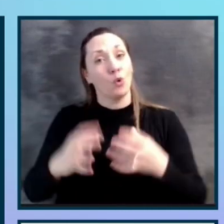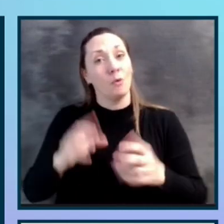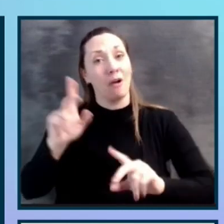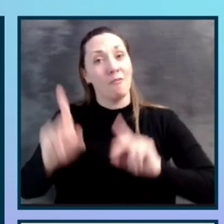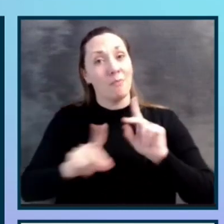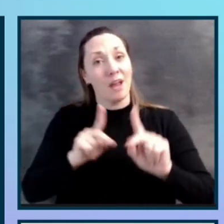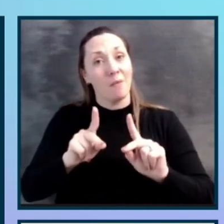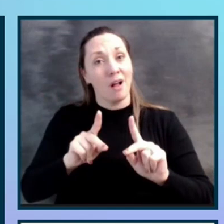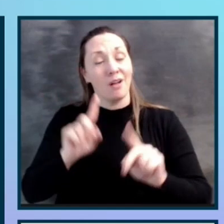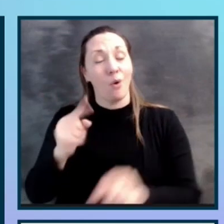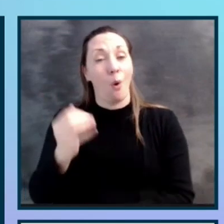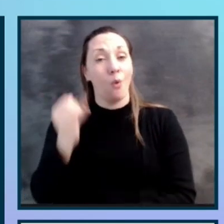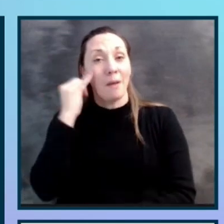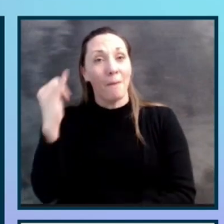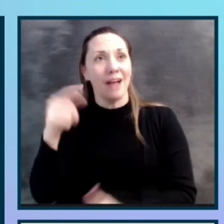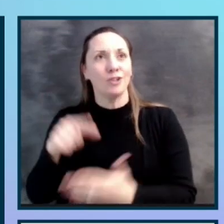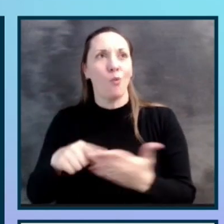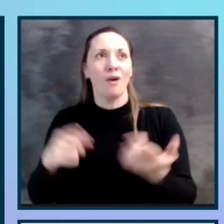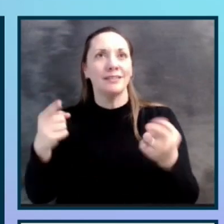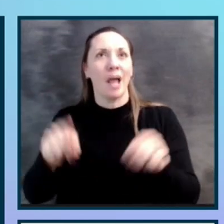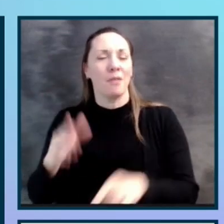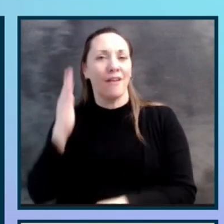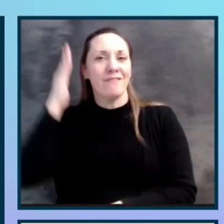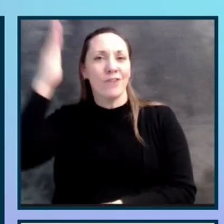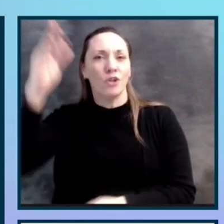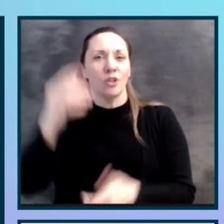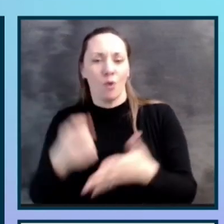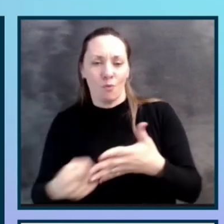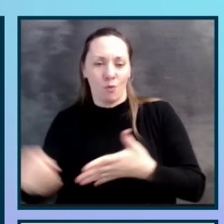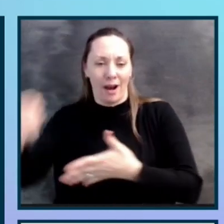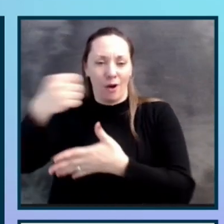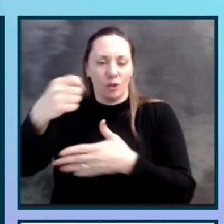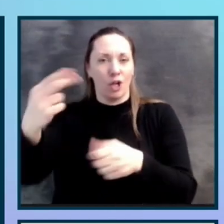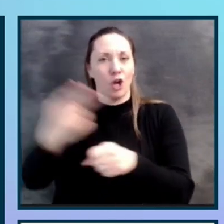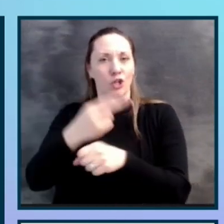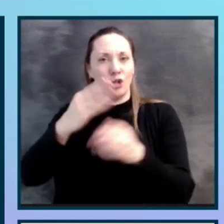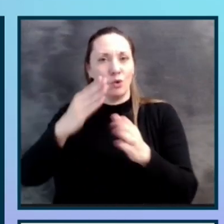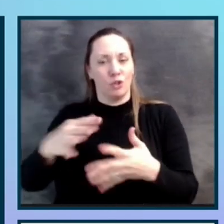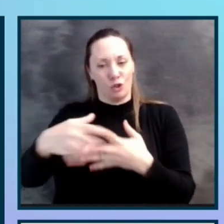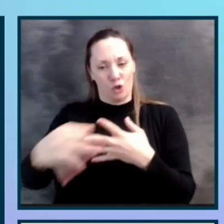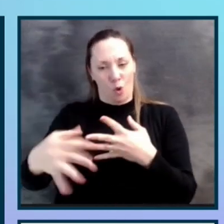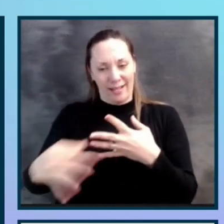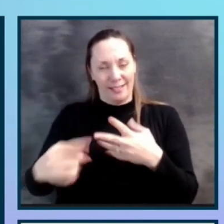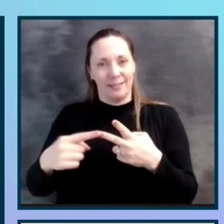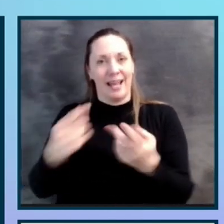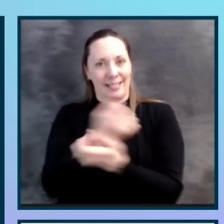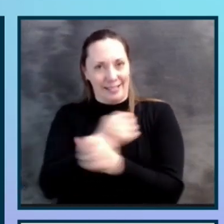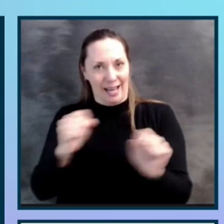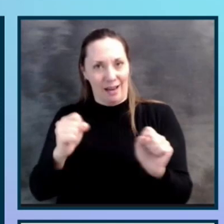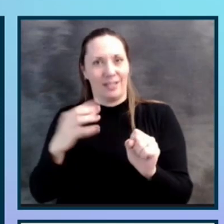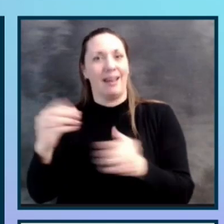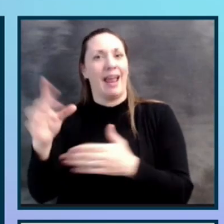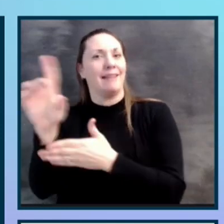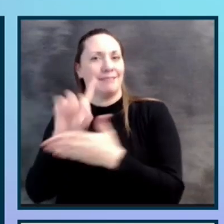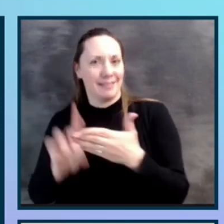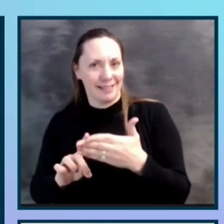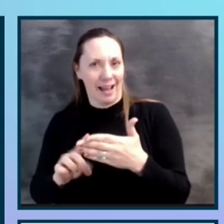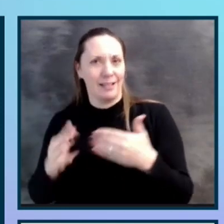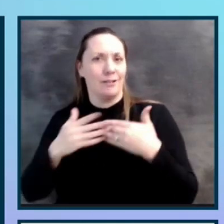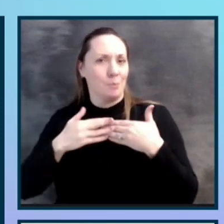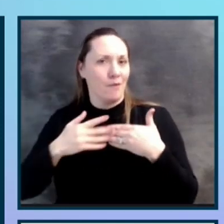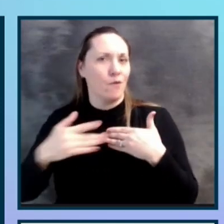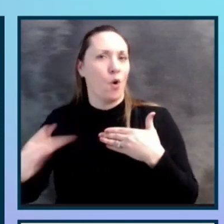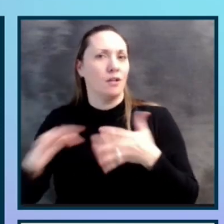what's in store for the future as we prioritize user choice and safety in design as we move forward towards